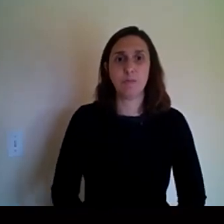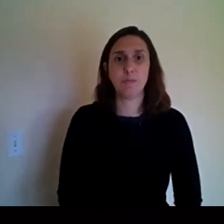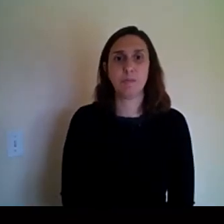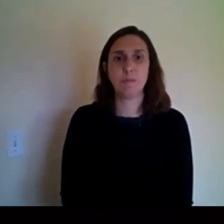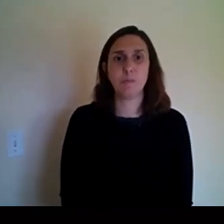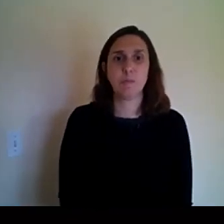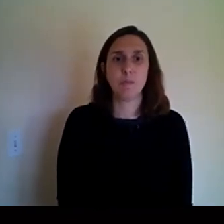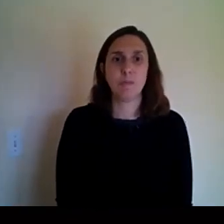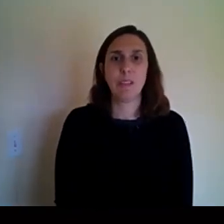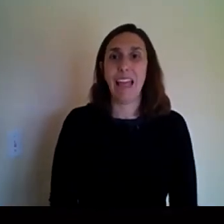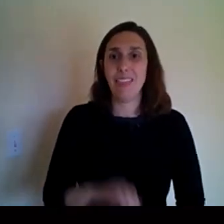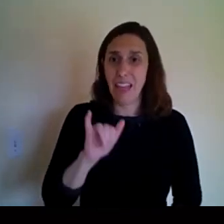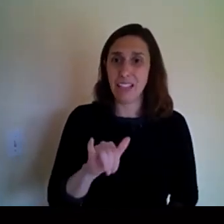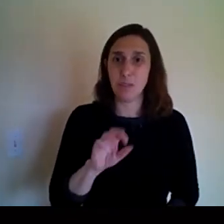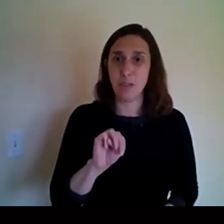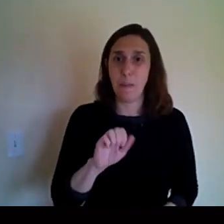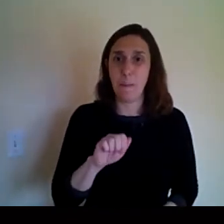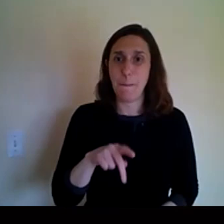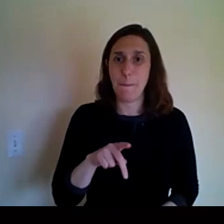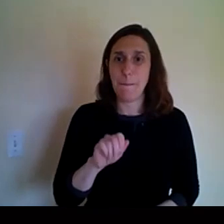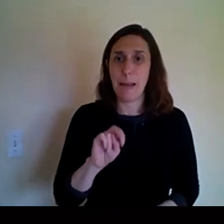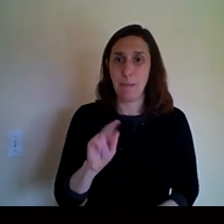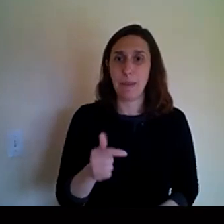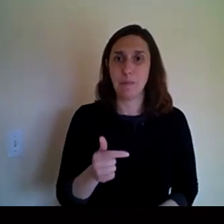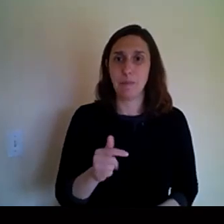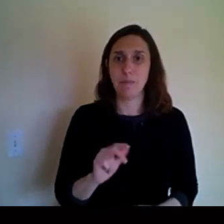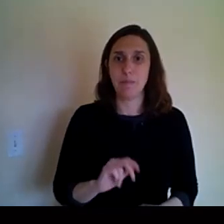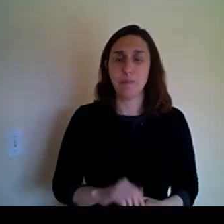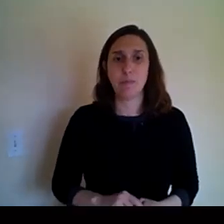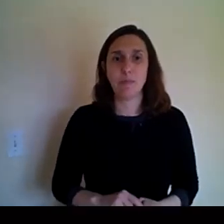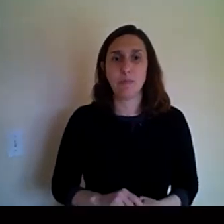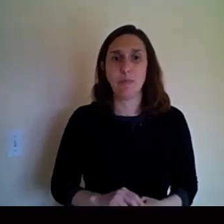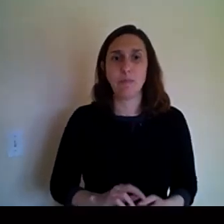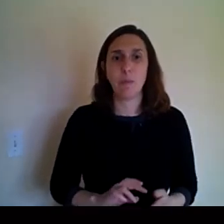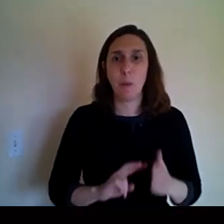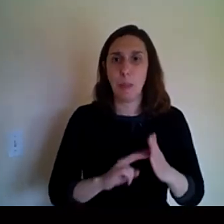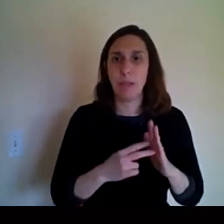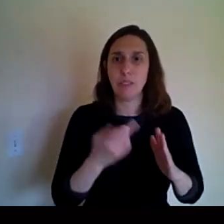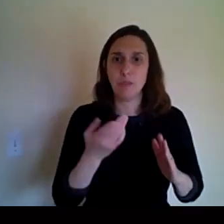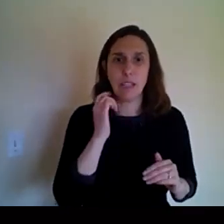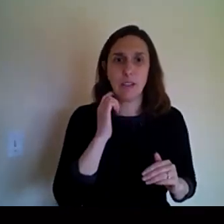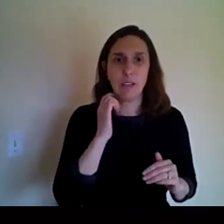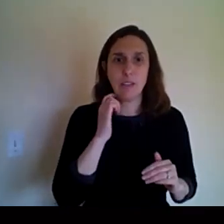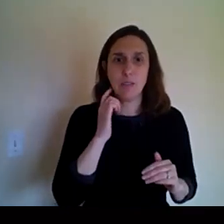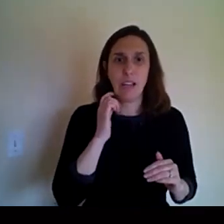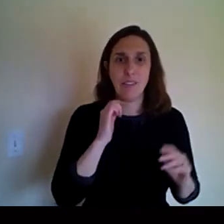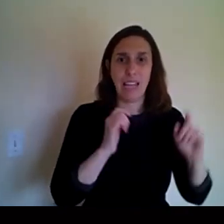was. I put this x sub 1 into the rule of the function, and I get the y sub